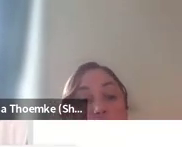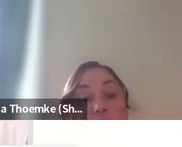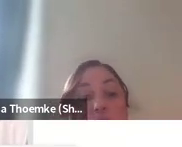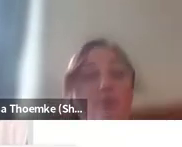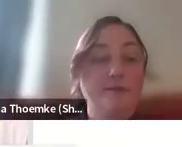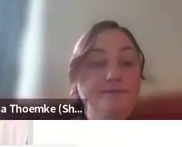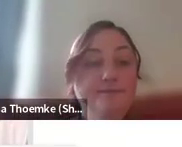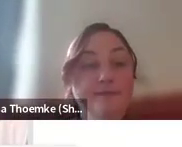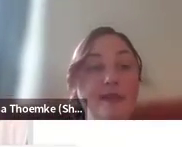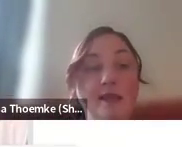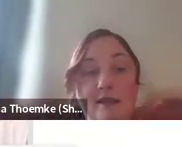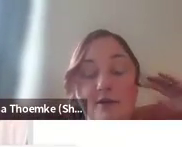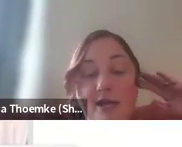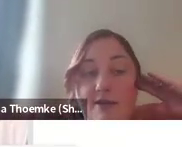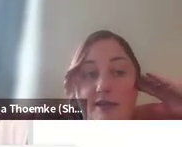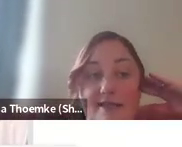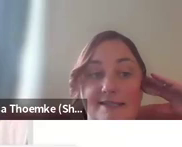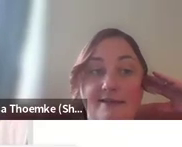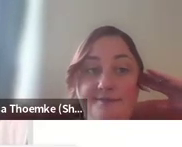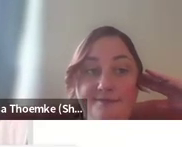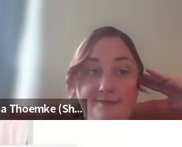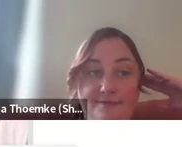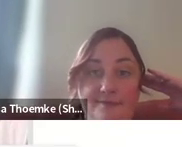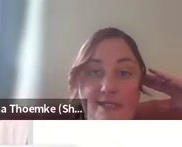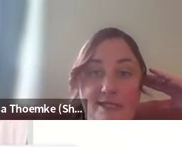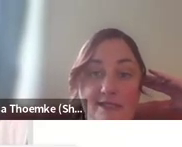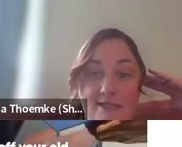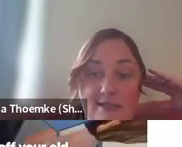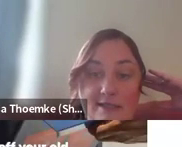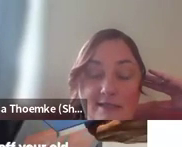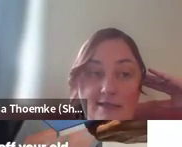not using them anymore. Go ahead and go to the next slide.